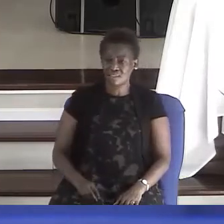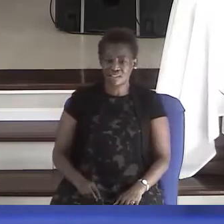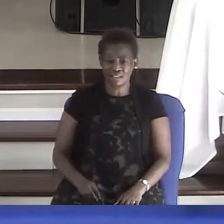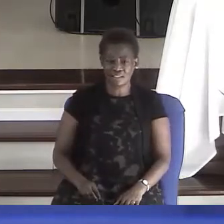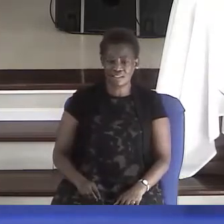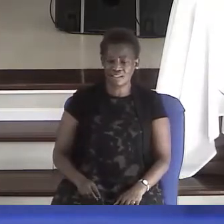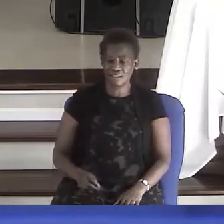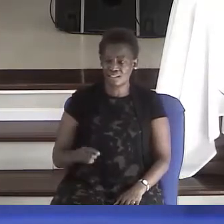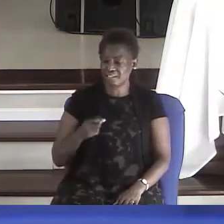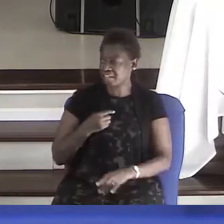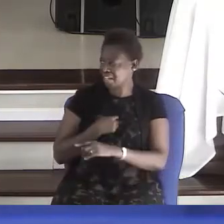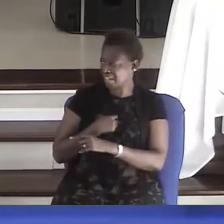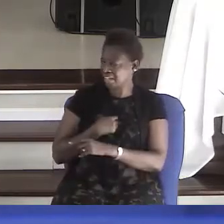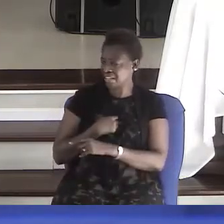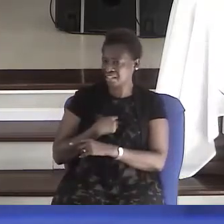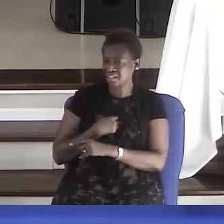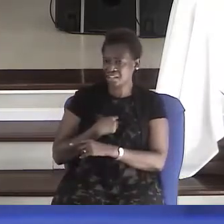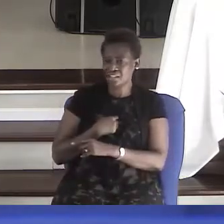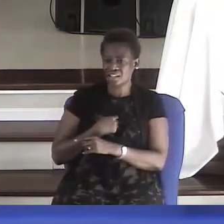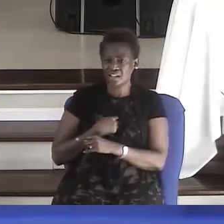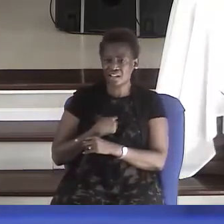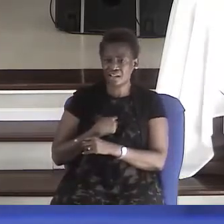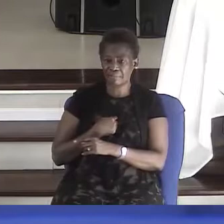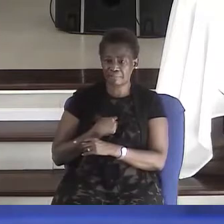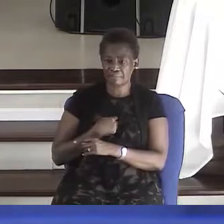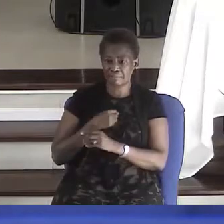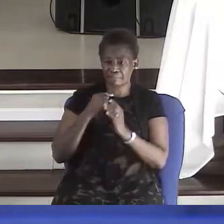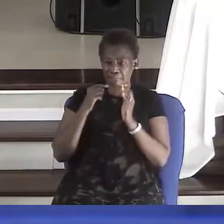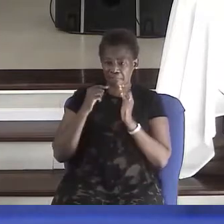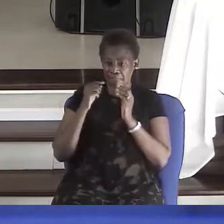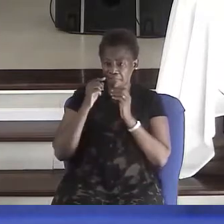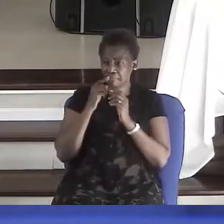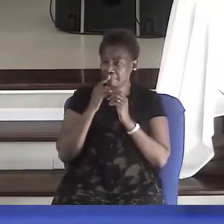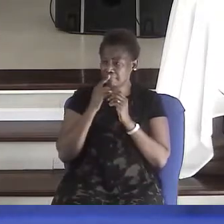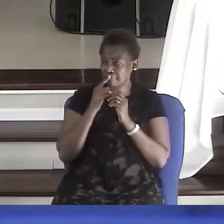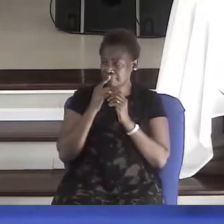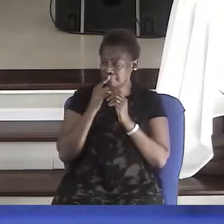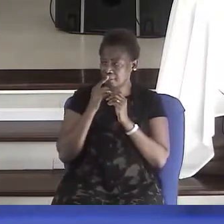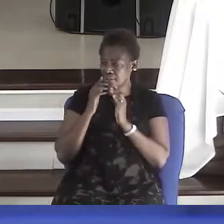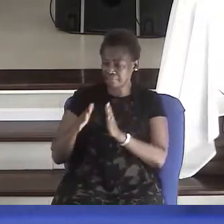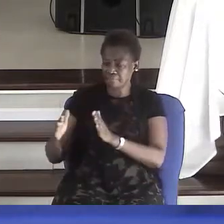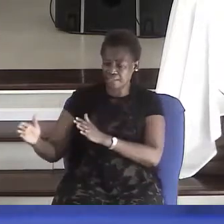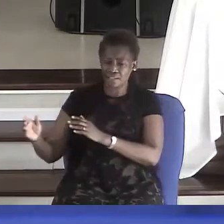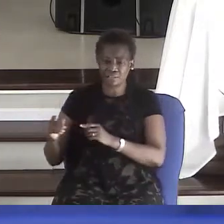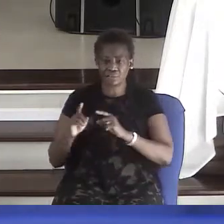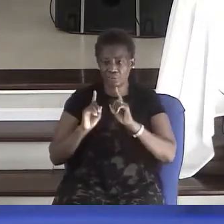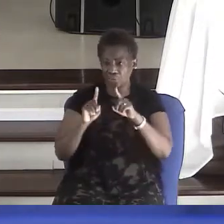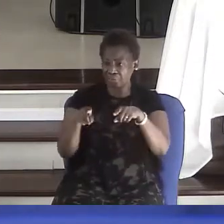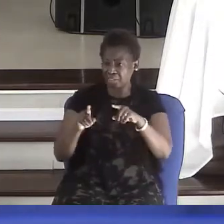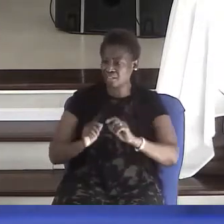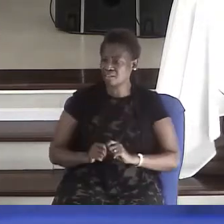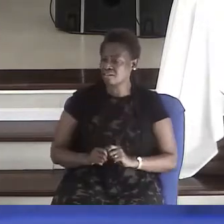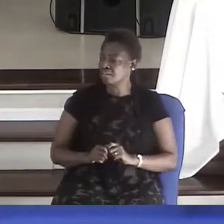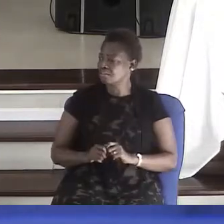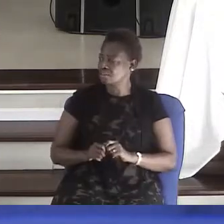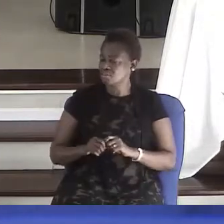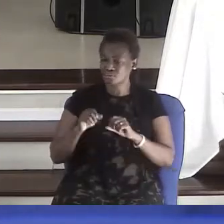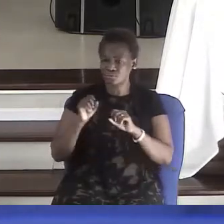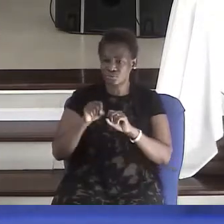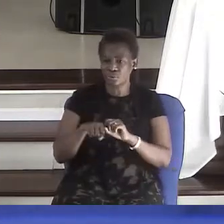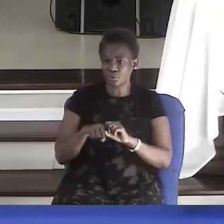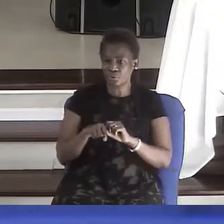And so Pastor and the elders are going to have to, we're just going to have to share again. While I'm putting away Sister